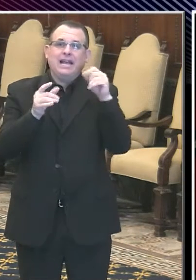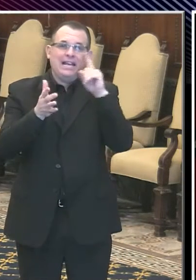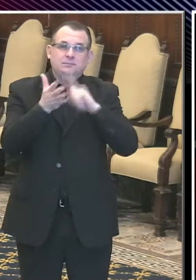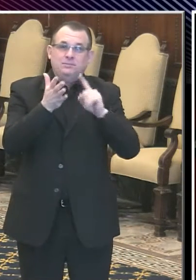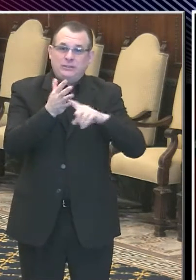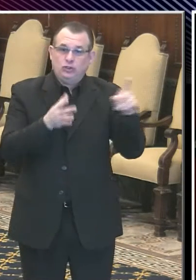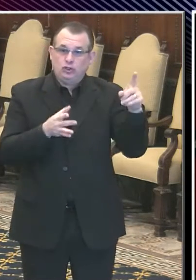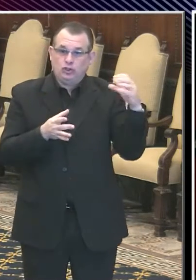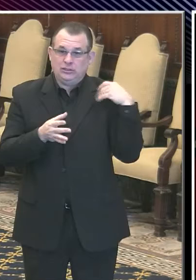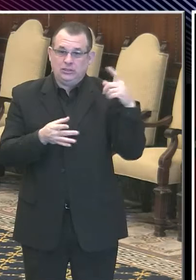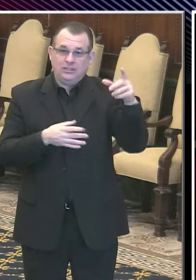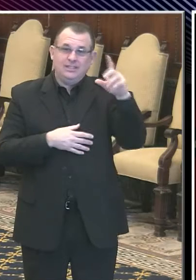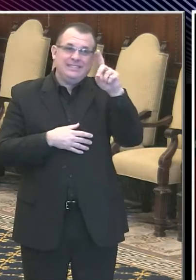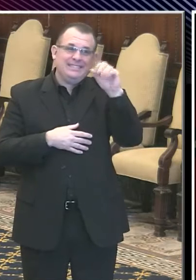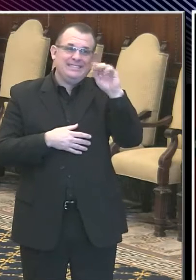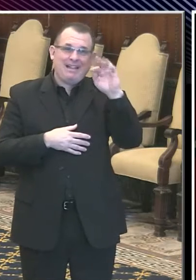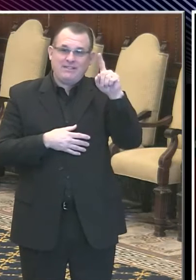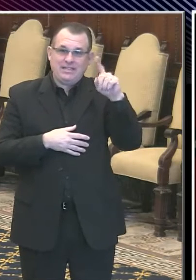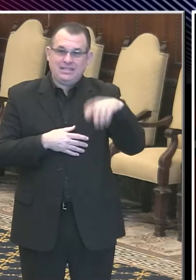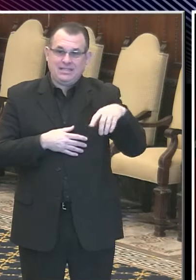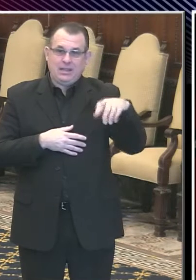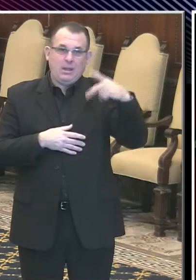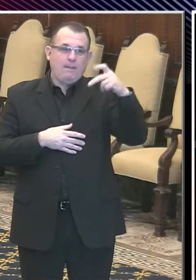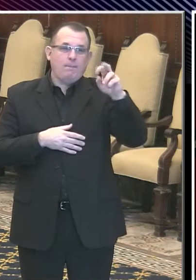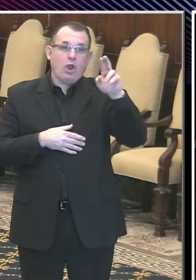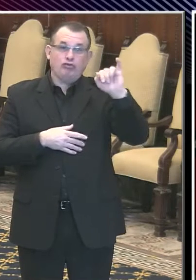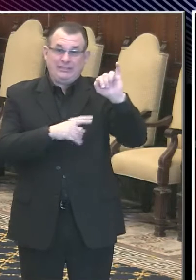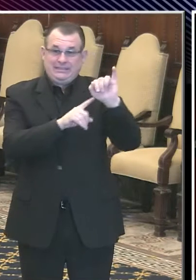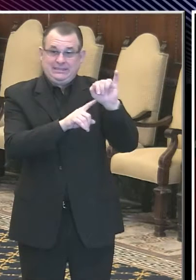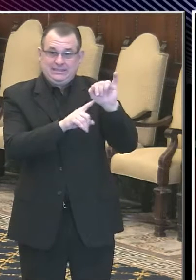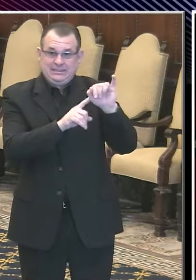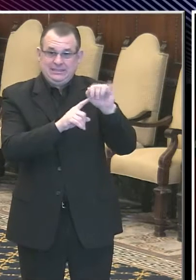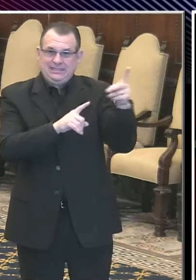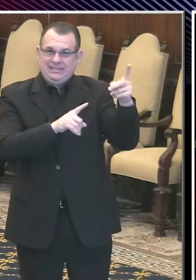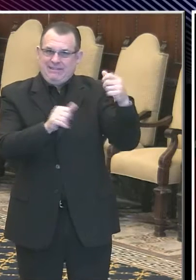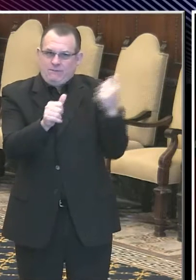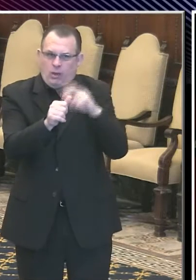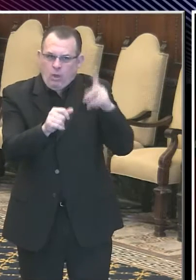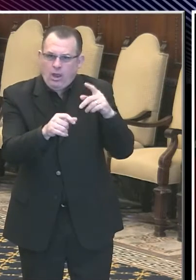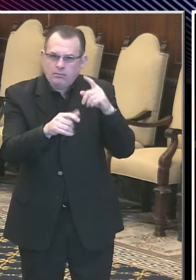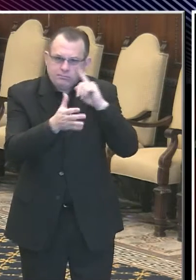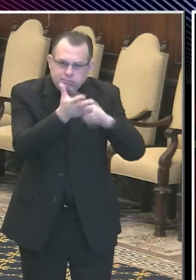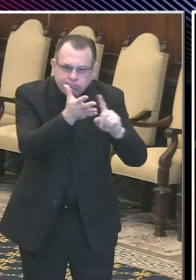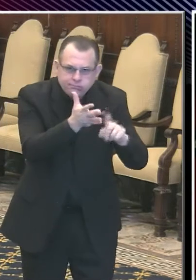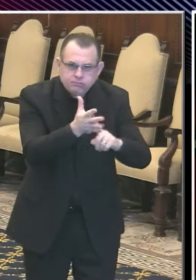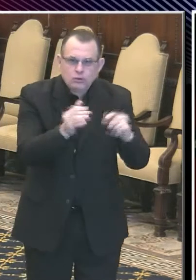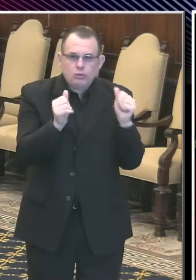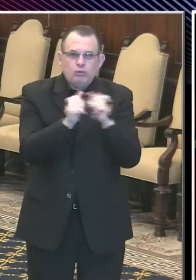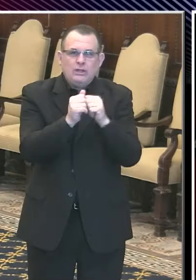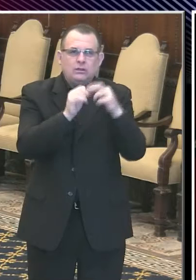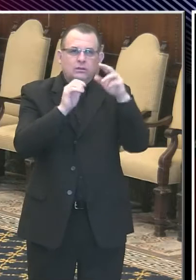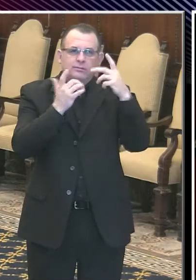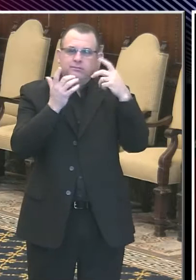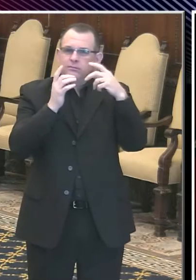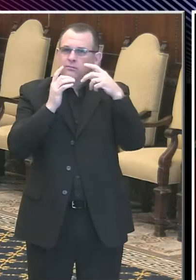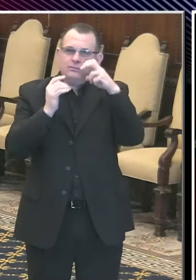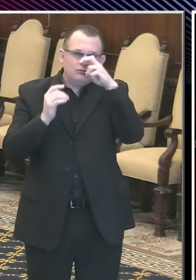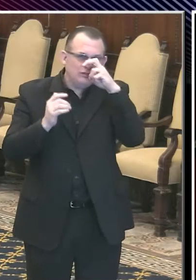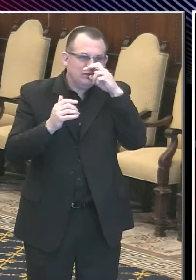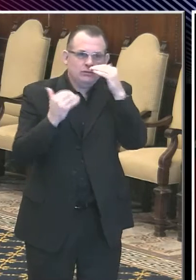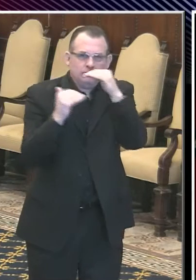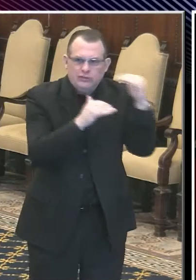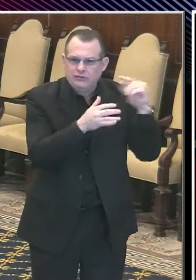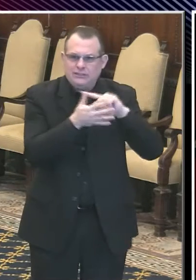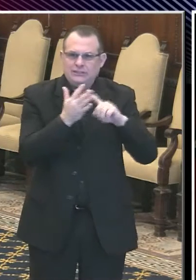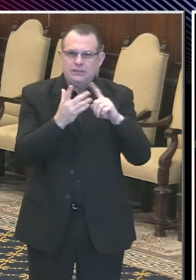order going forward, following up when work sites are out of compliance with restrictions. Thanks as well to John Doherty and the building trades, as